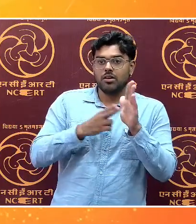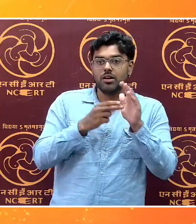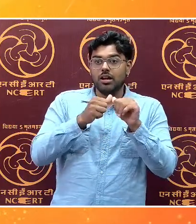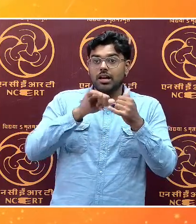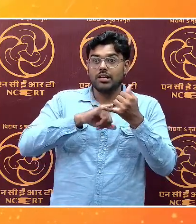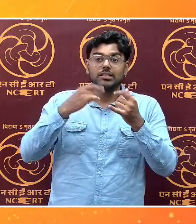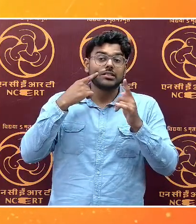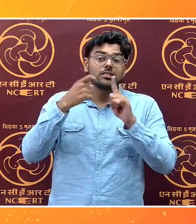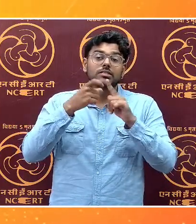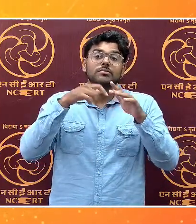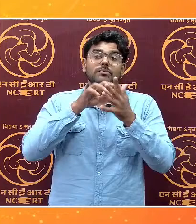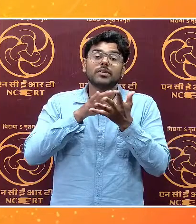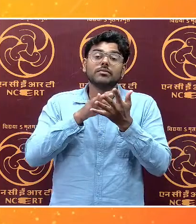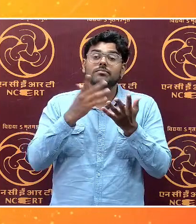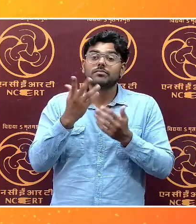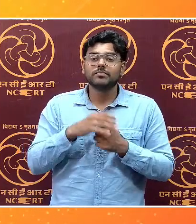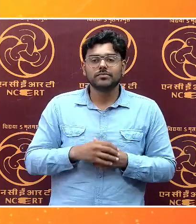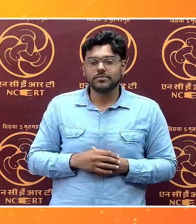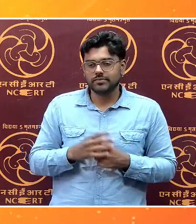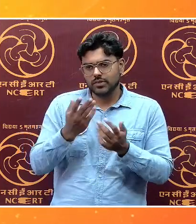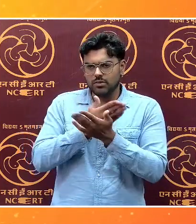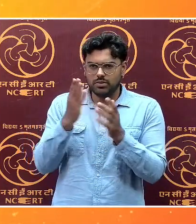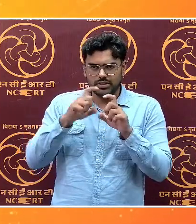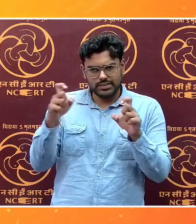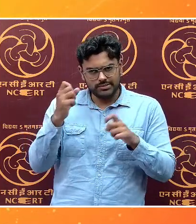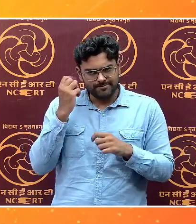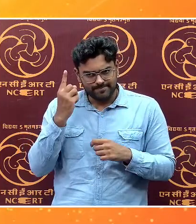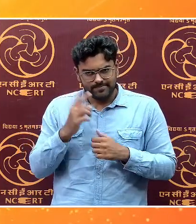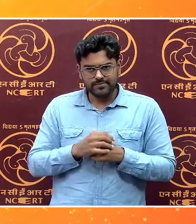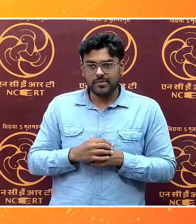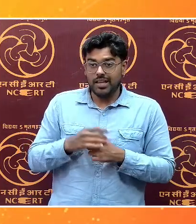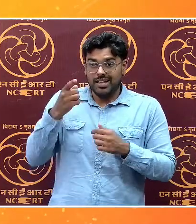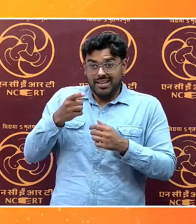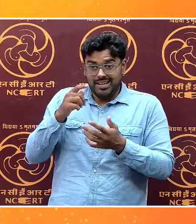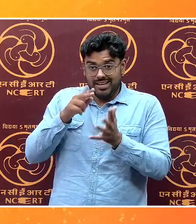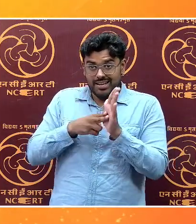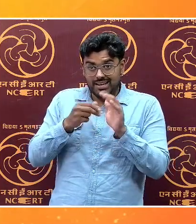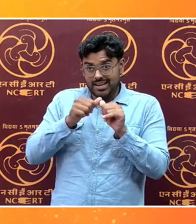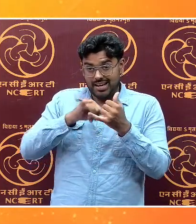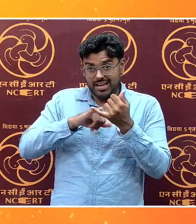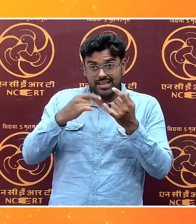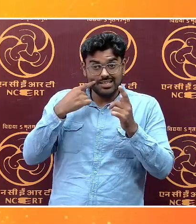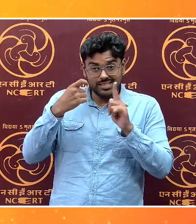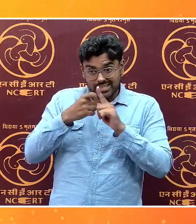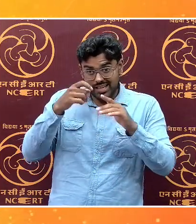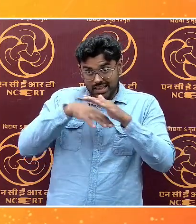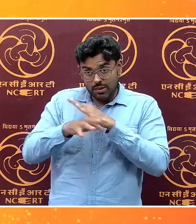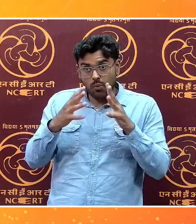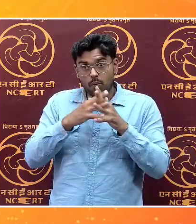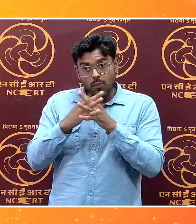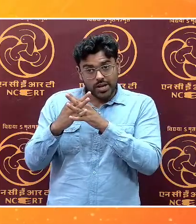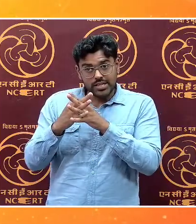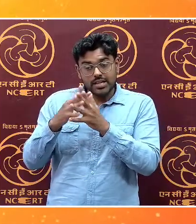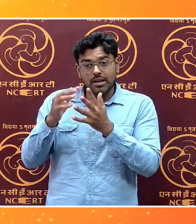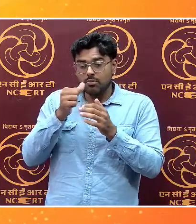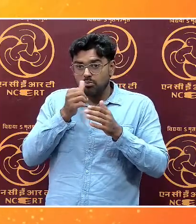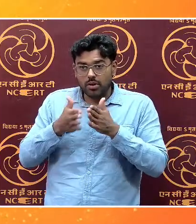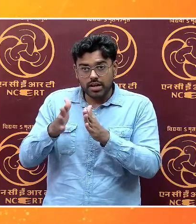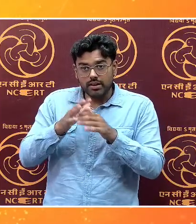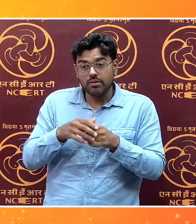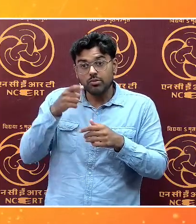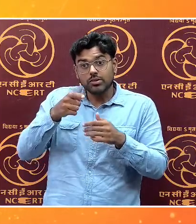Maharashtra. So in this Nasik district there are Western Ghats, and in the Western Ghats there is Brahmgiri